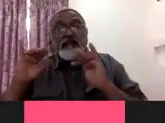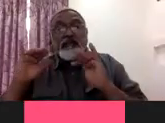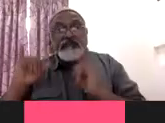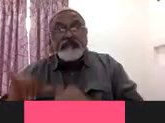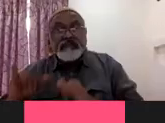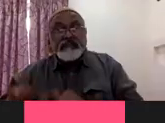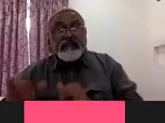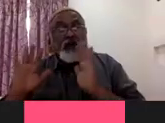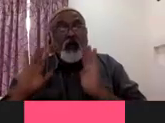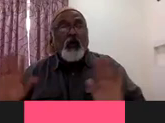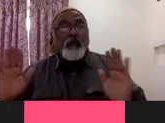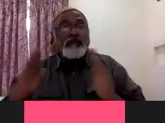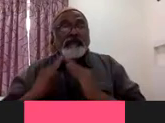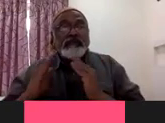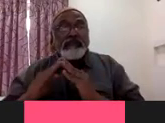please elaborate on this?